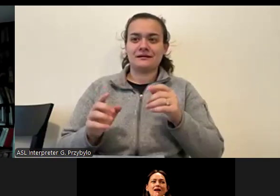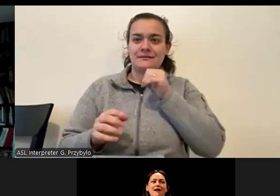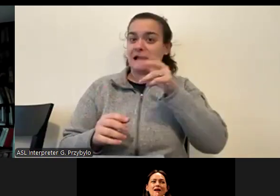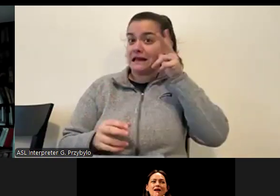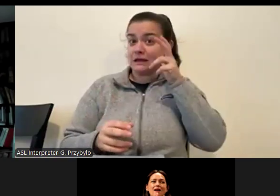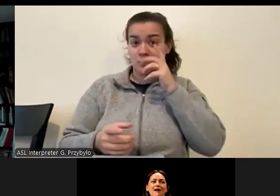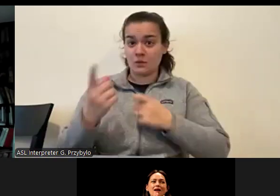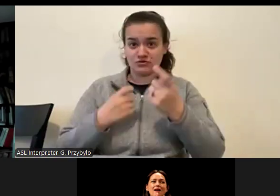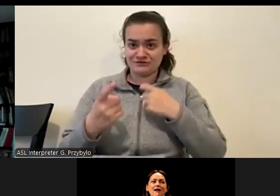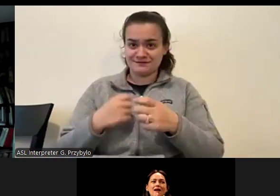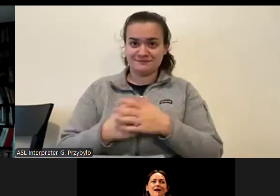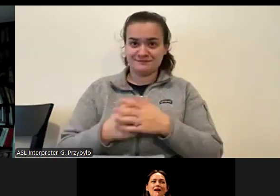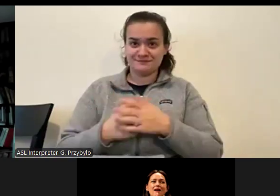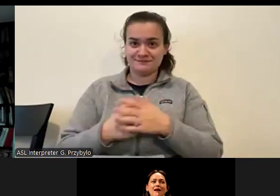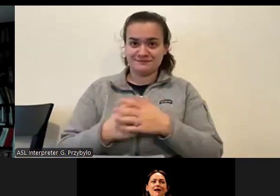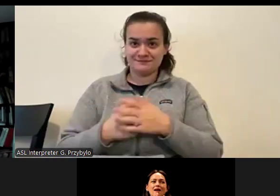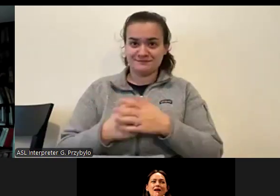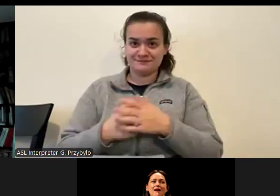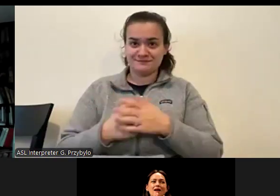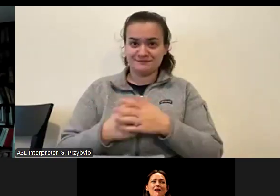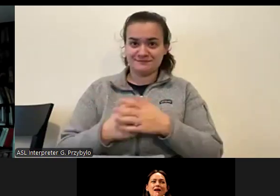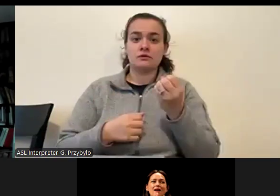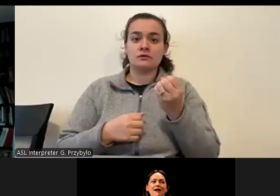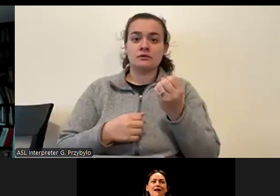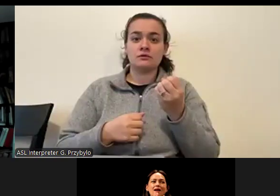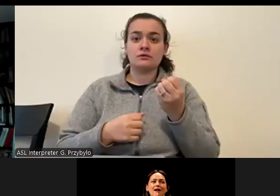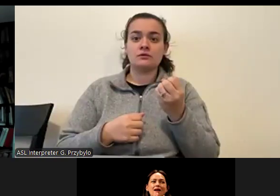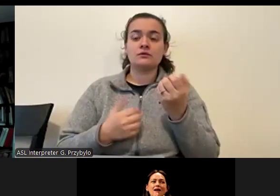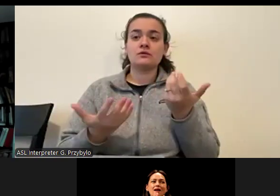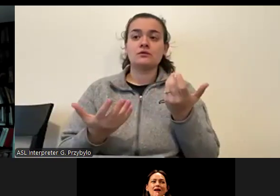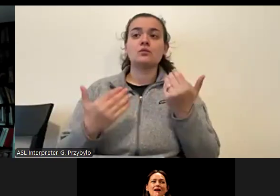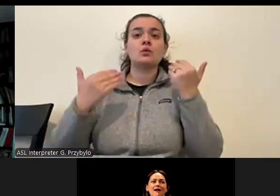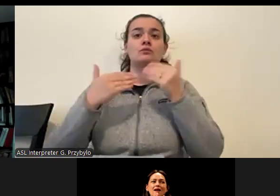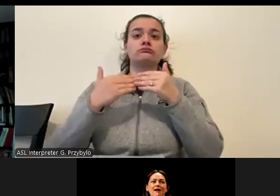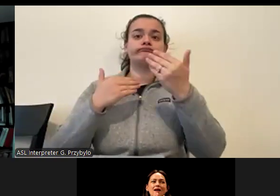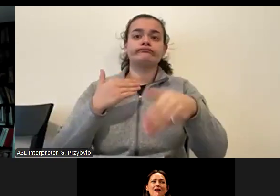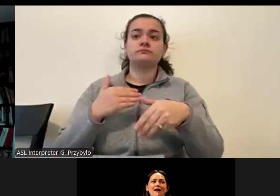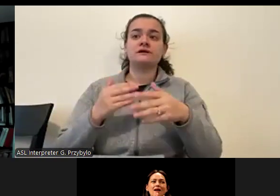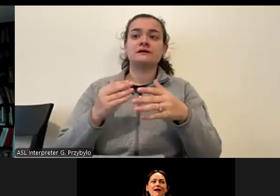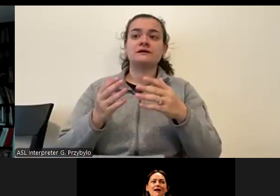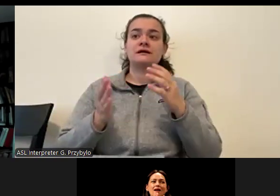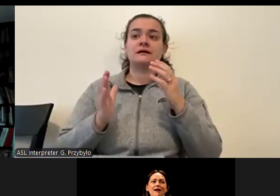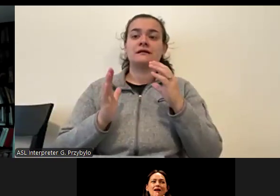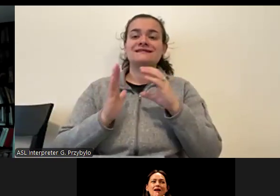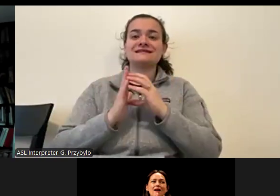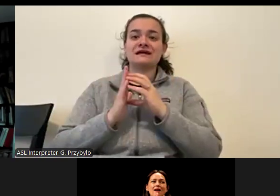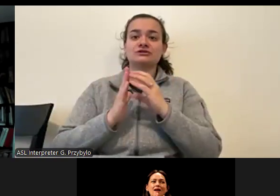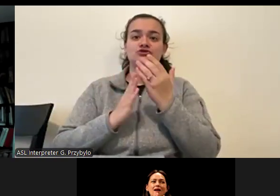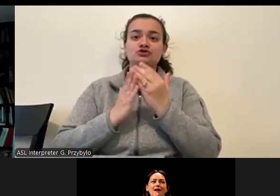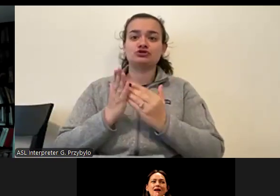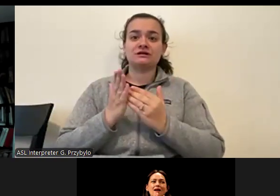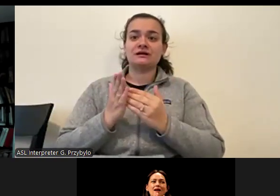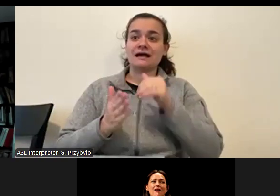questions. So what I'll go ahead and do then is move on to that section that I did not cover,